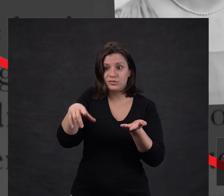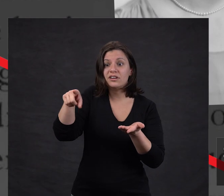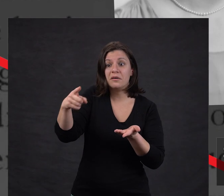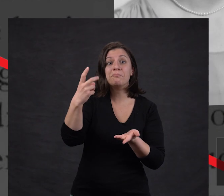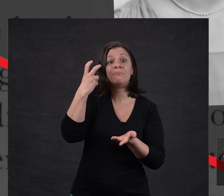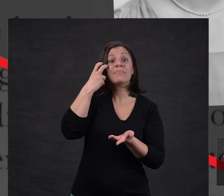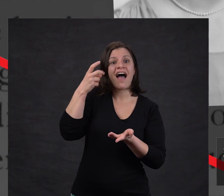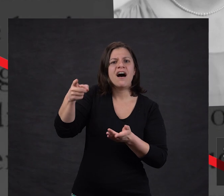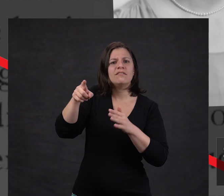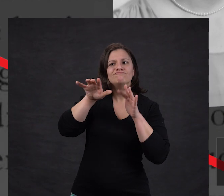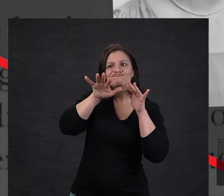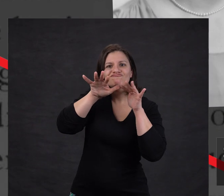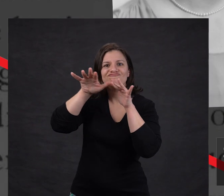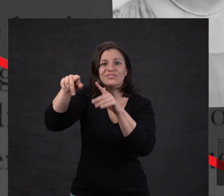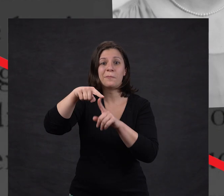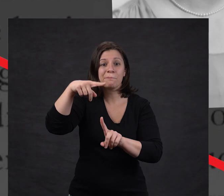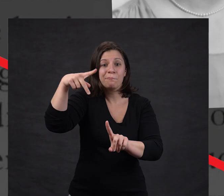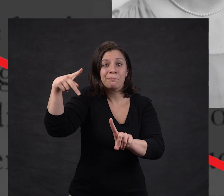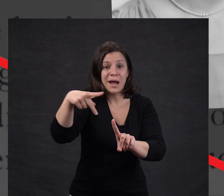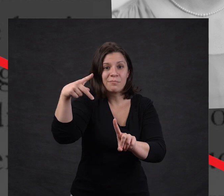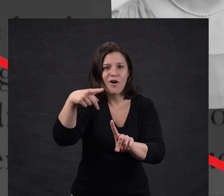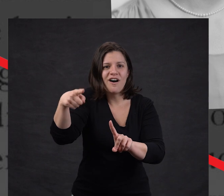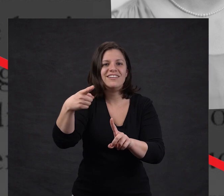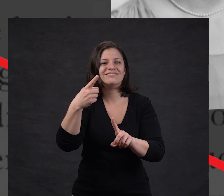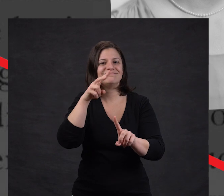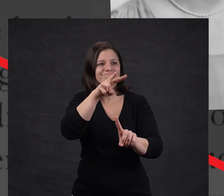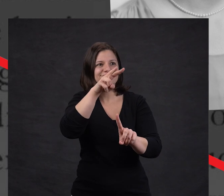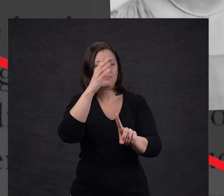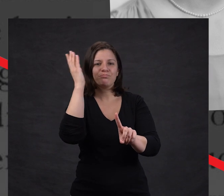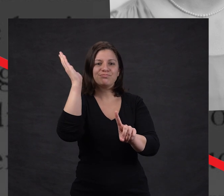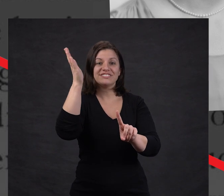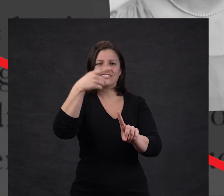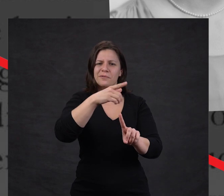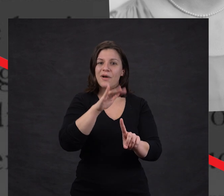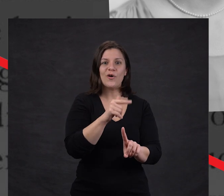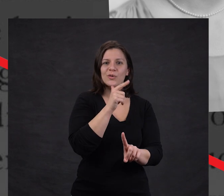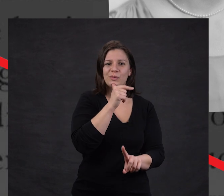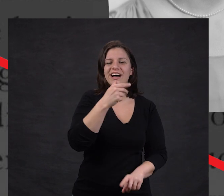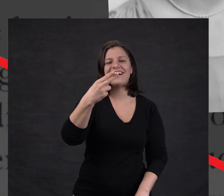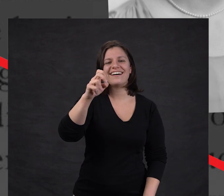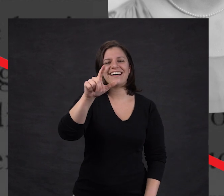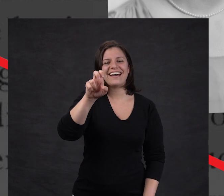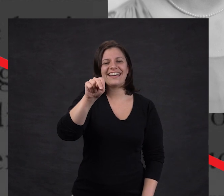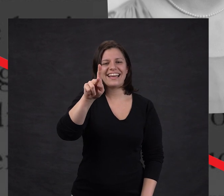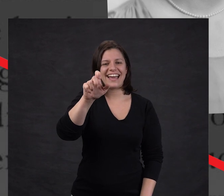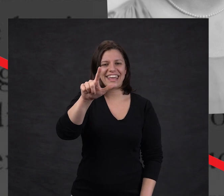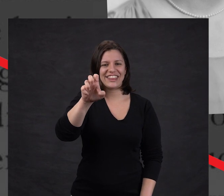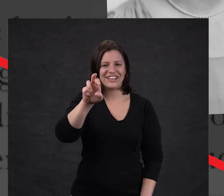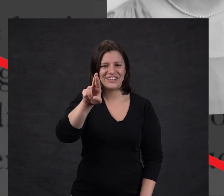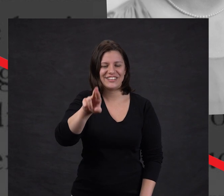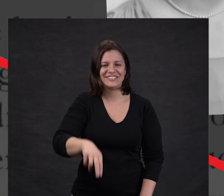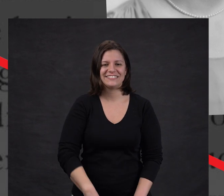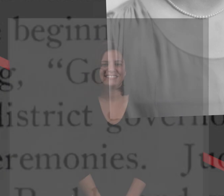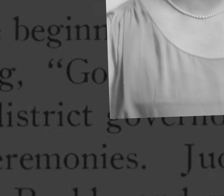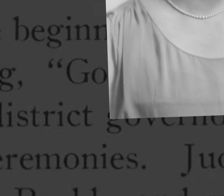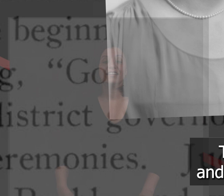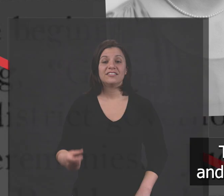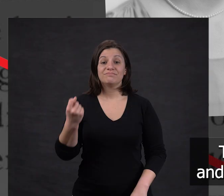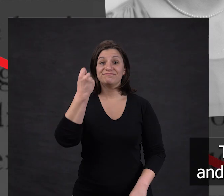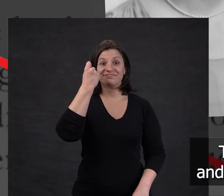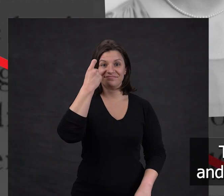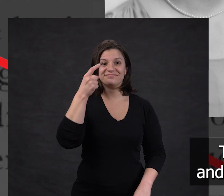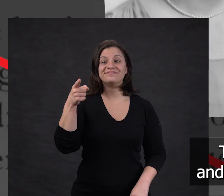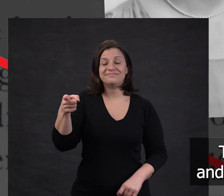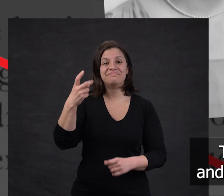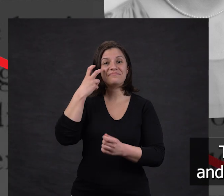Students who were blind traveled to Pueblo for a presentation by Helen Keller. Colorado Index article and photo of Helen Keller. They sat